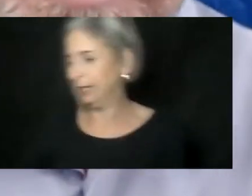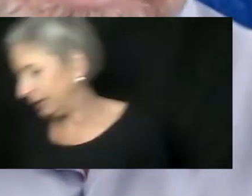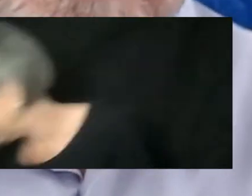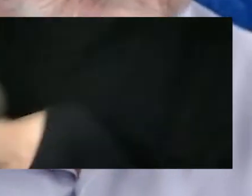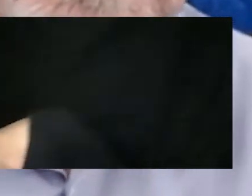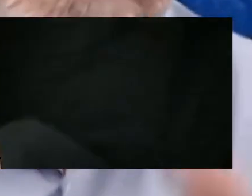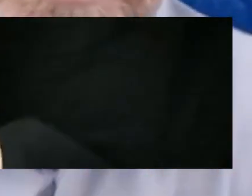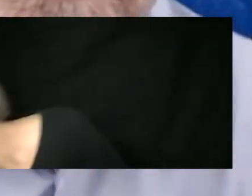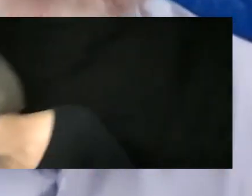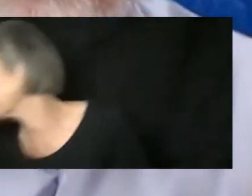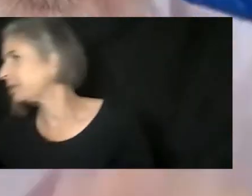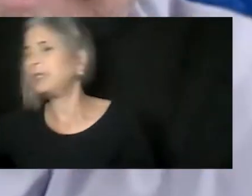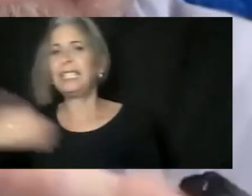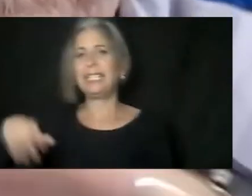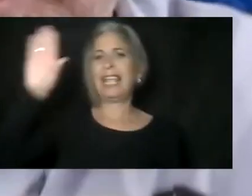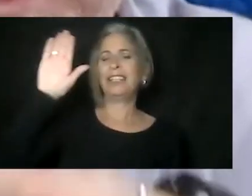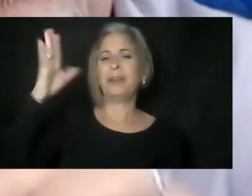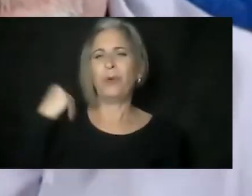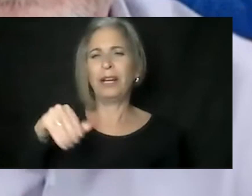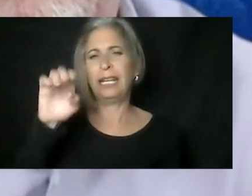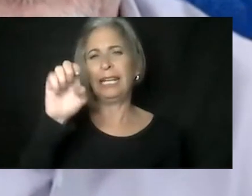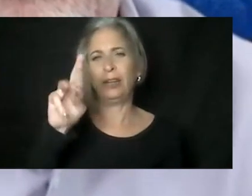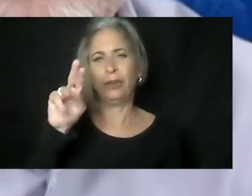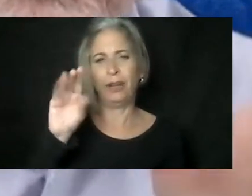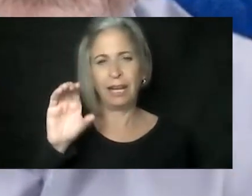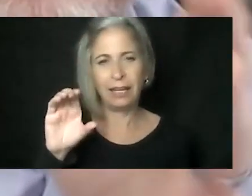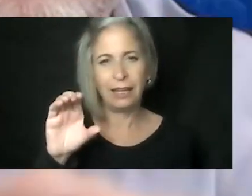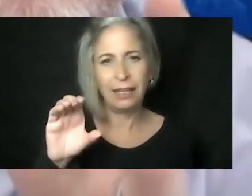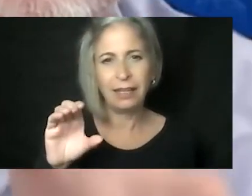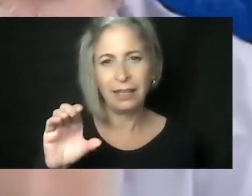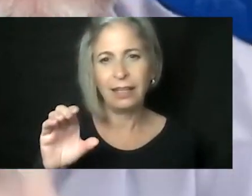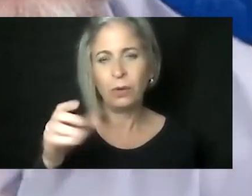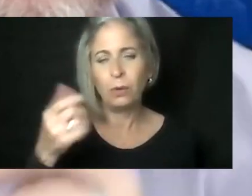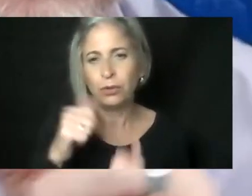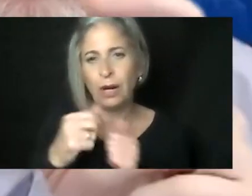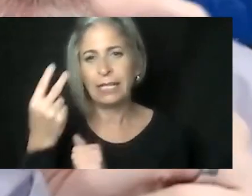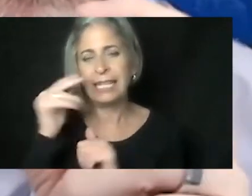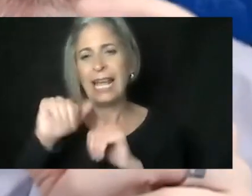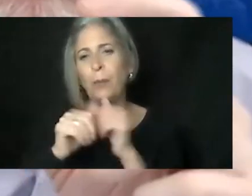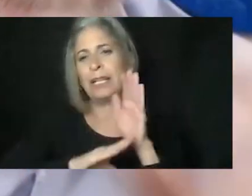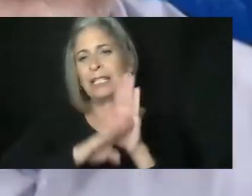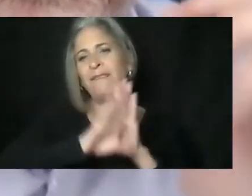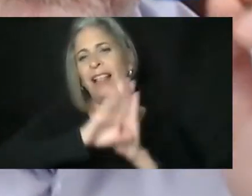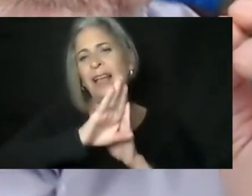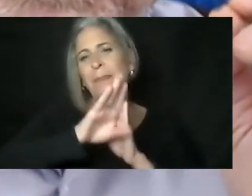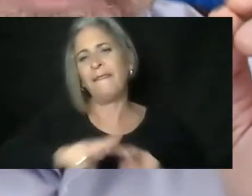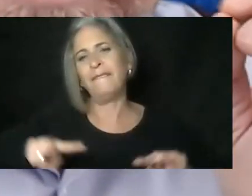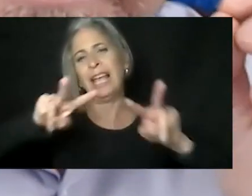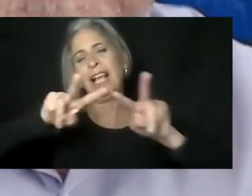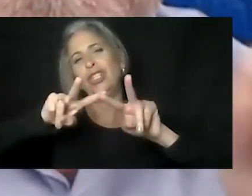And Eric is somebody that before I even found out about Fable, we were trying to see how we could develop a